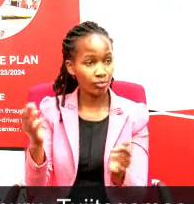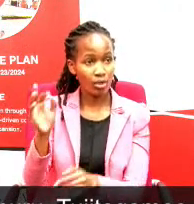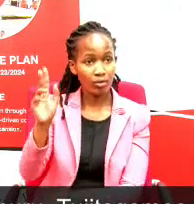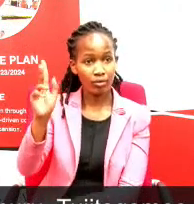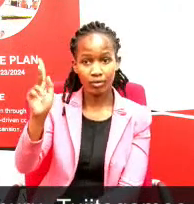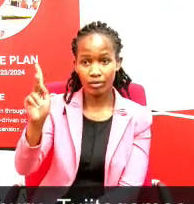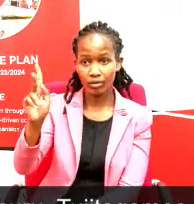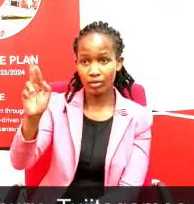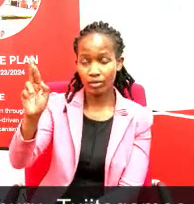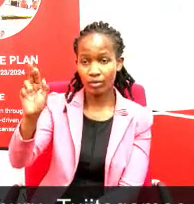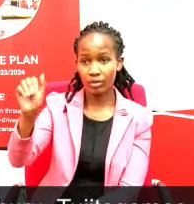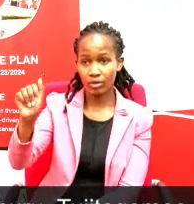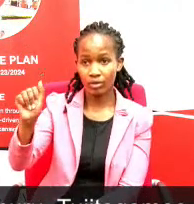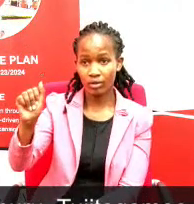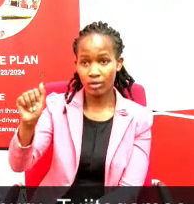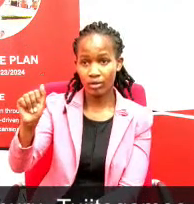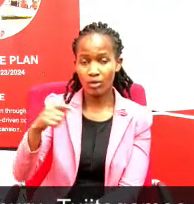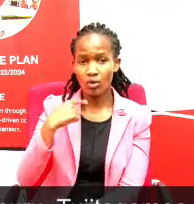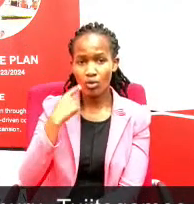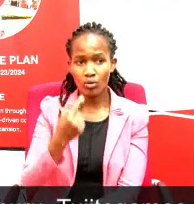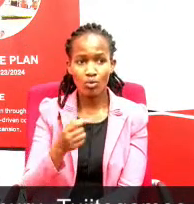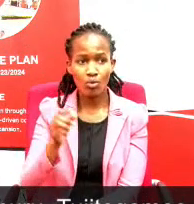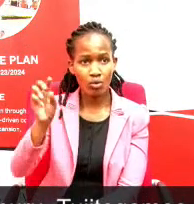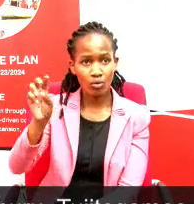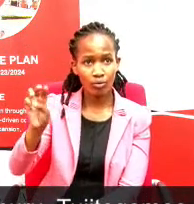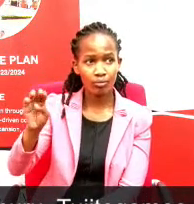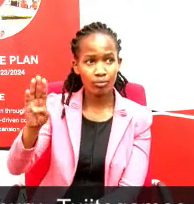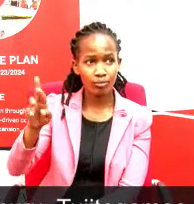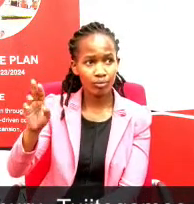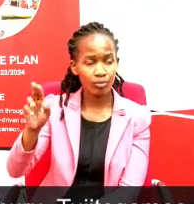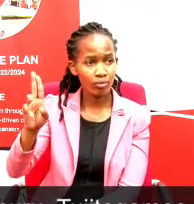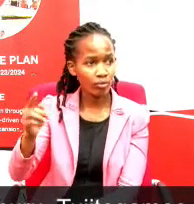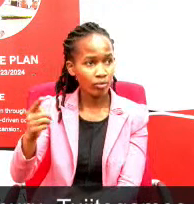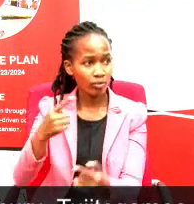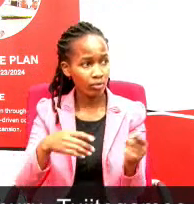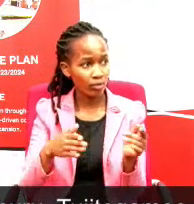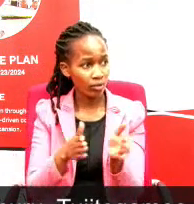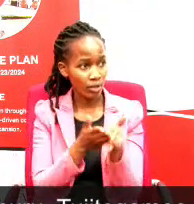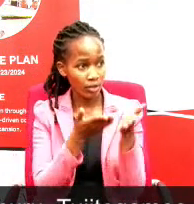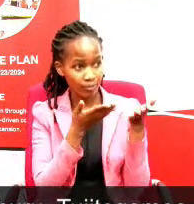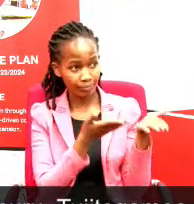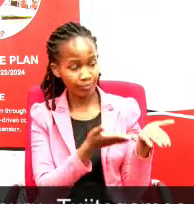KRA, Mr. Githimburu, CBS, to come here